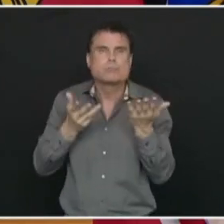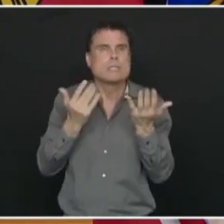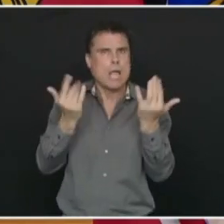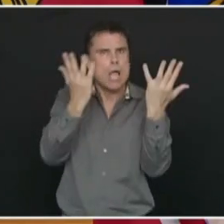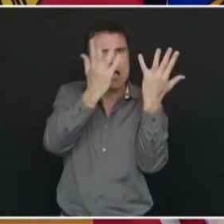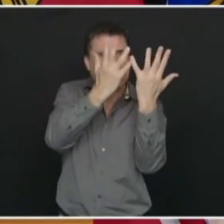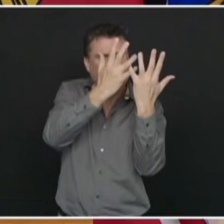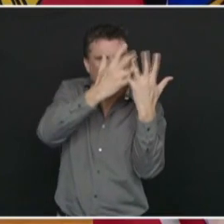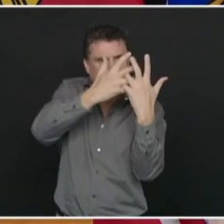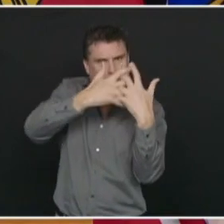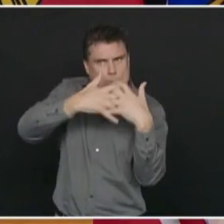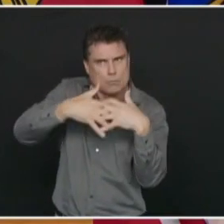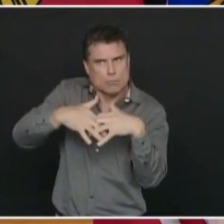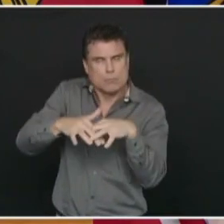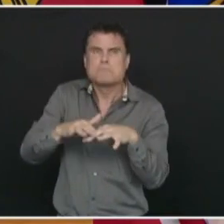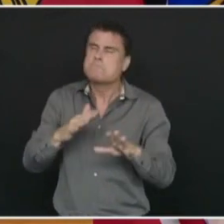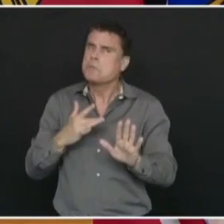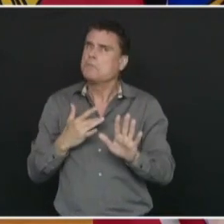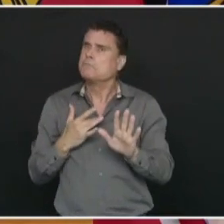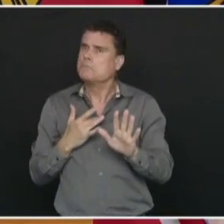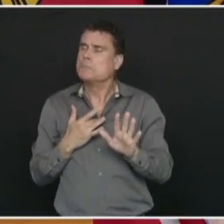arise, equipment comes.